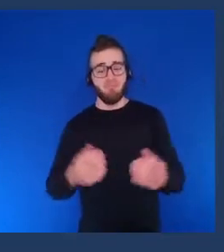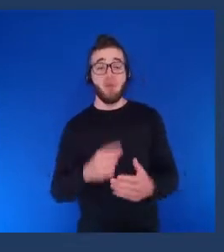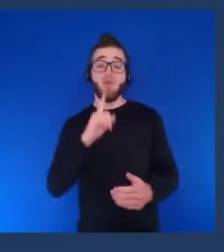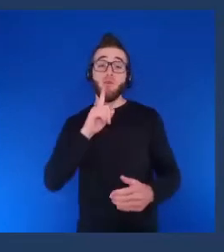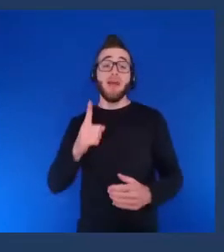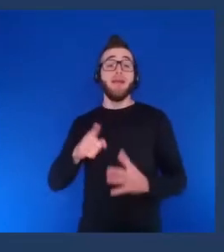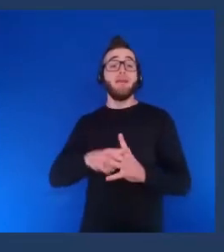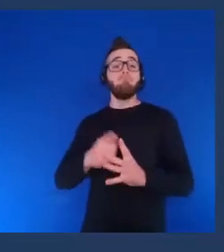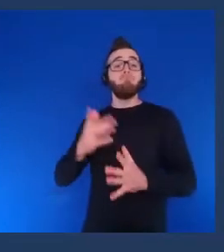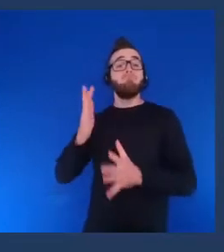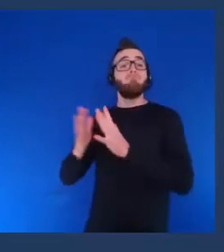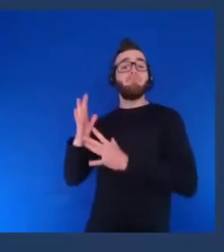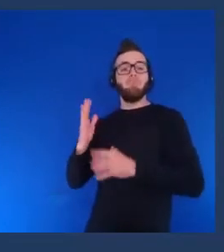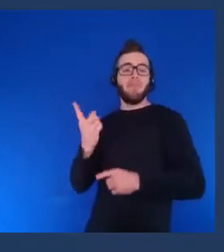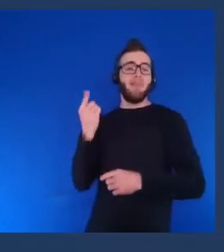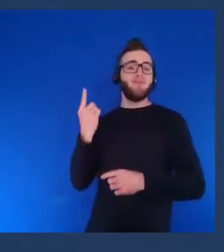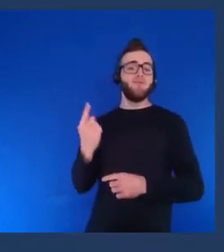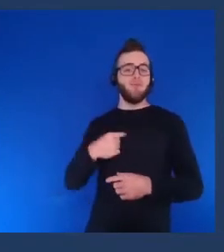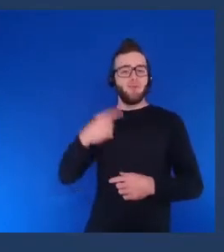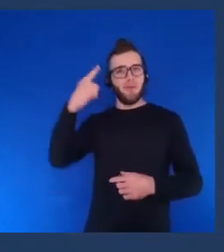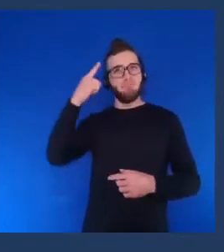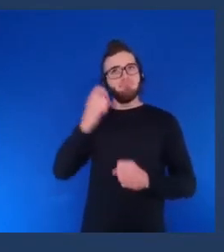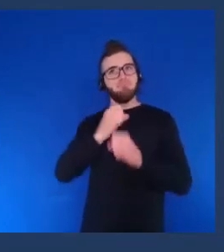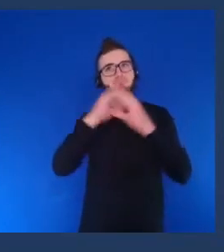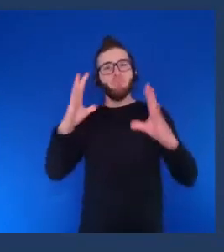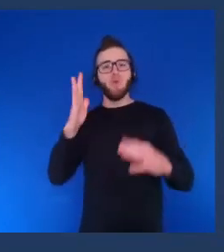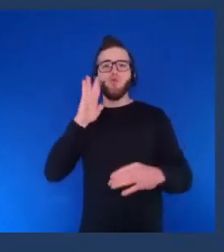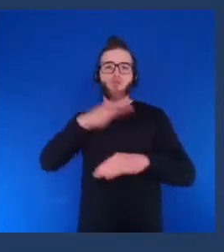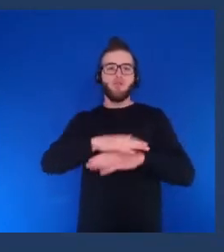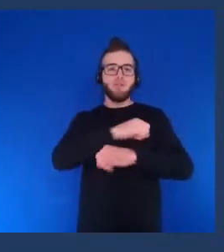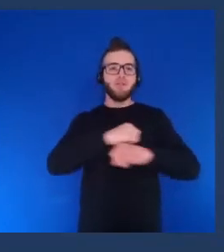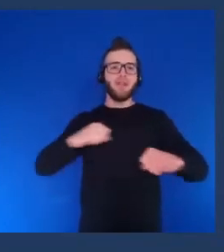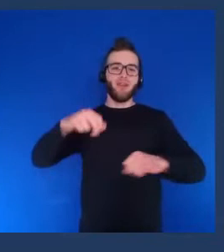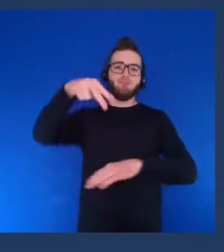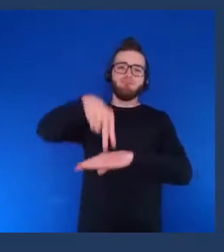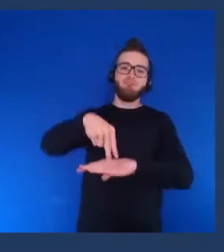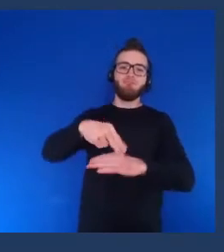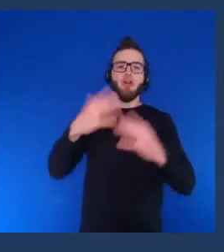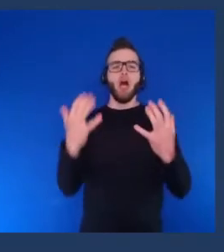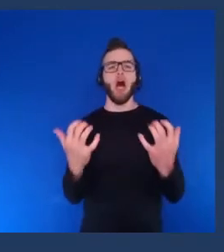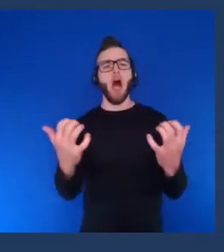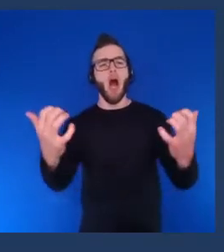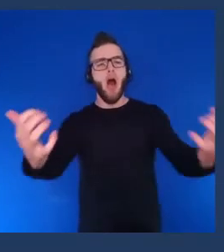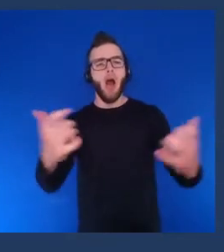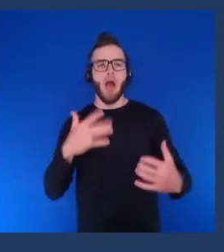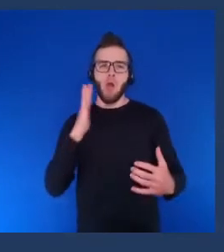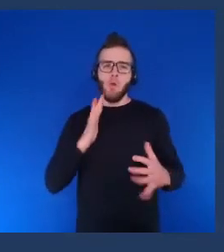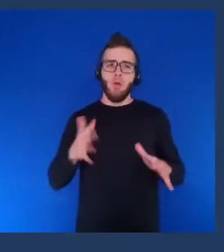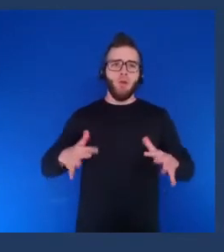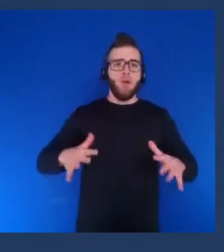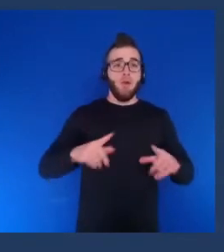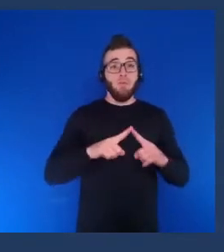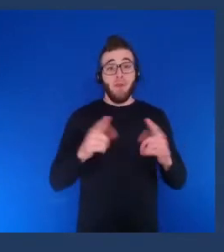more nerve-wracking, but here we are. And I'm just proud to tell you all this today.